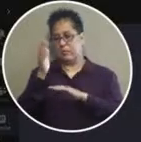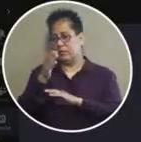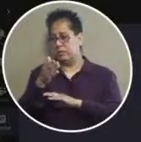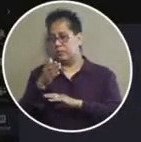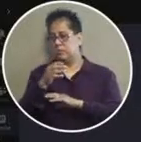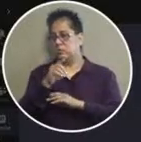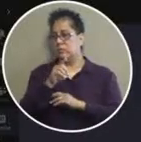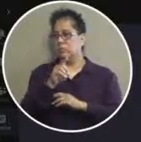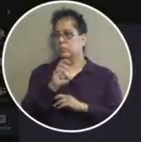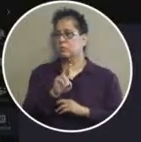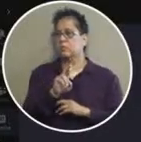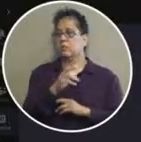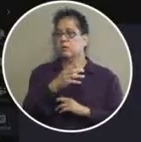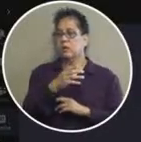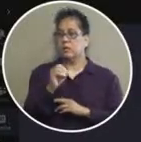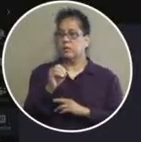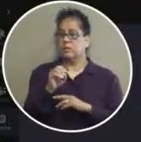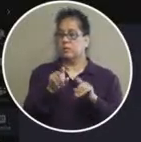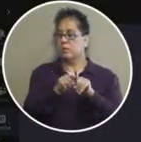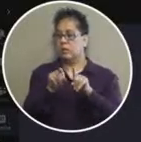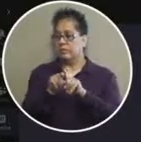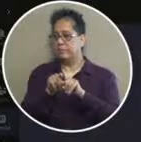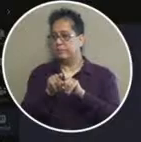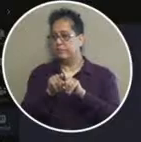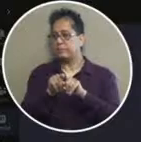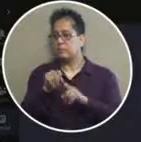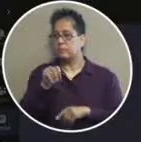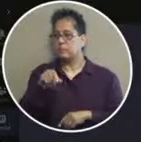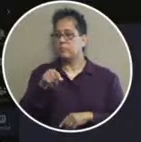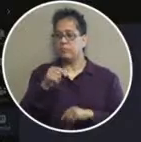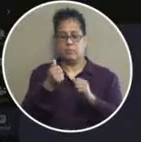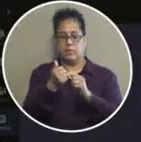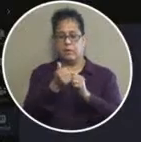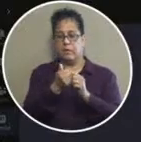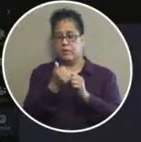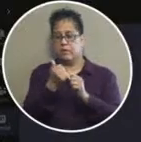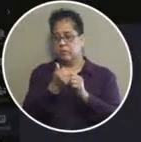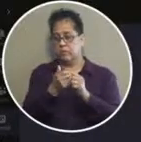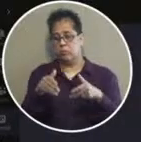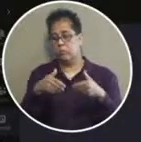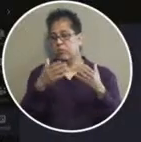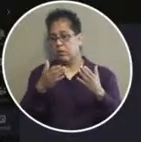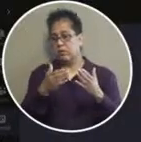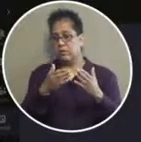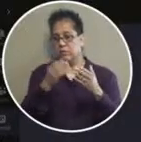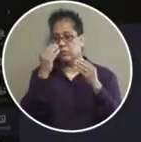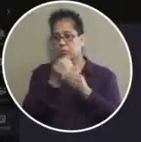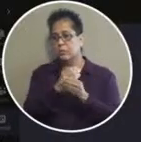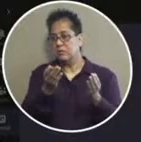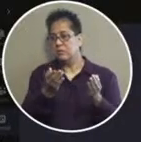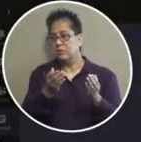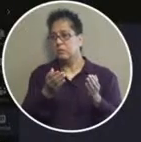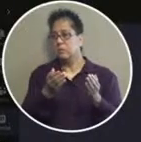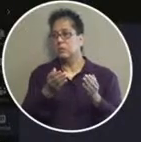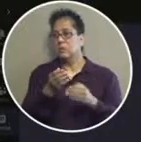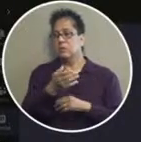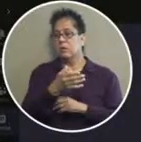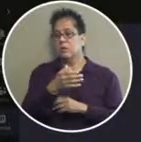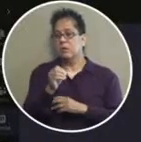And as my previous colleague said, everything was done, providing us more information